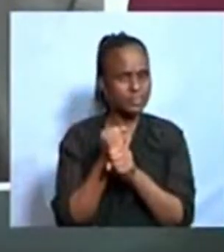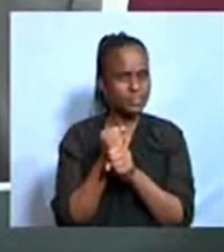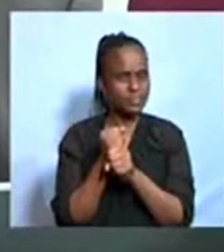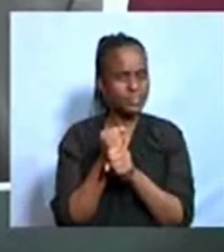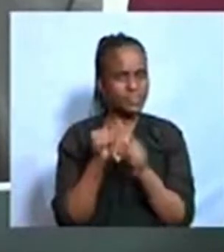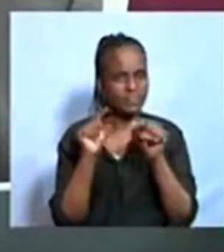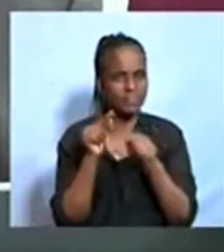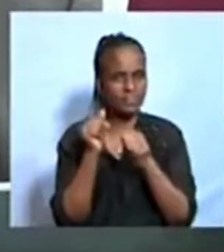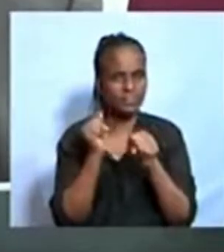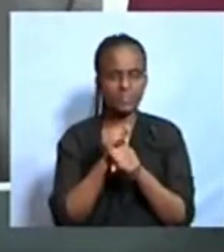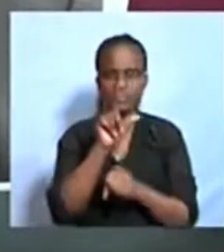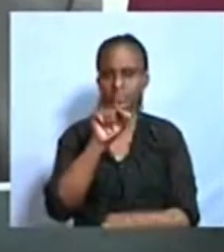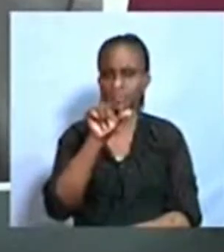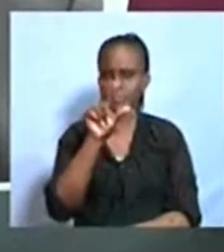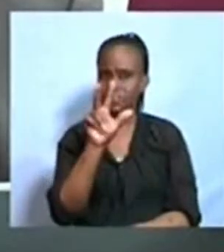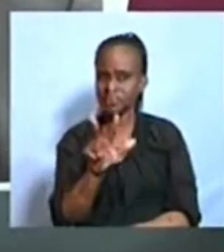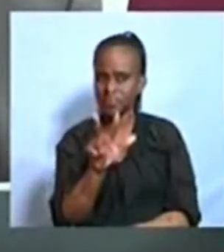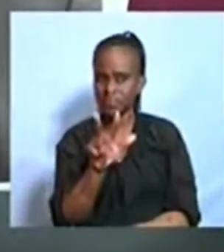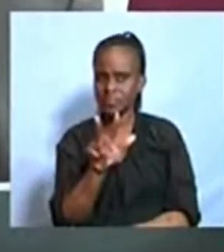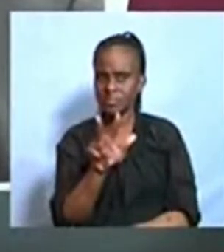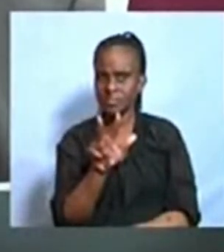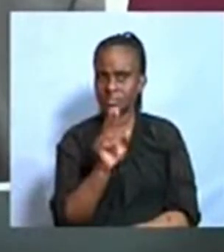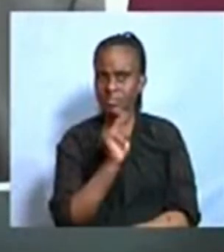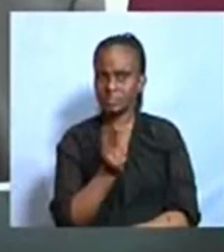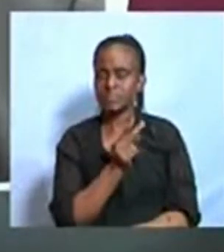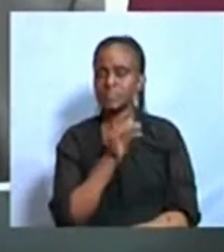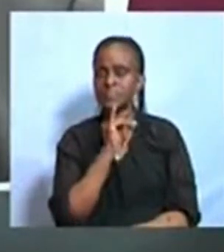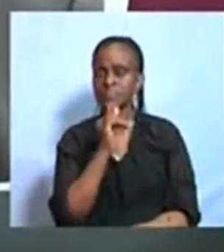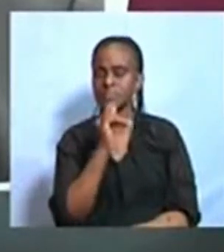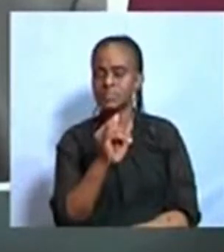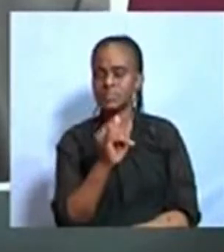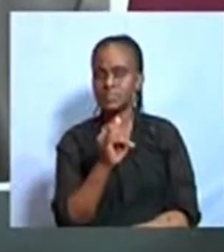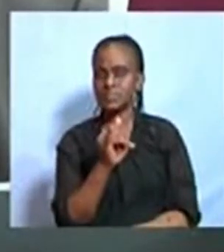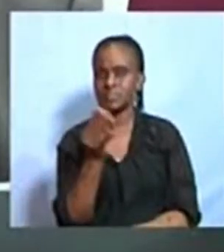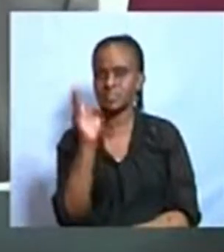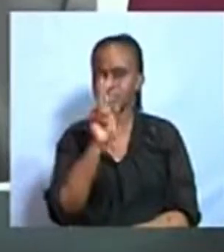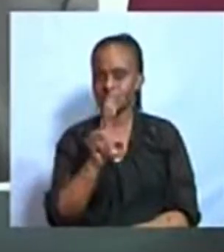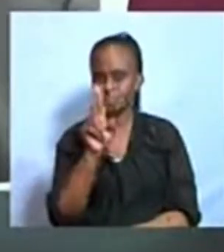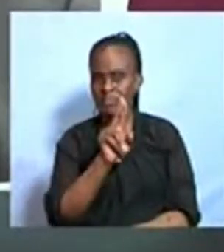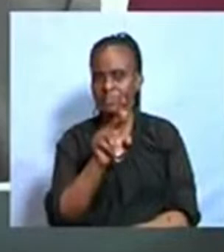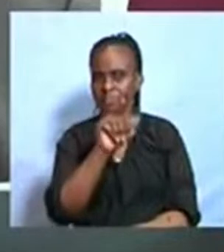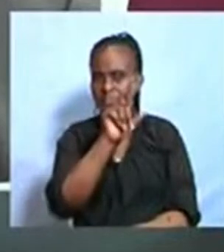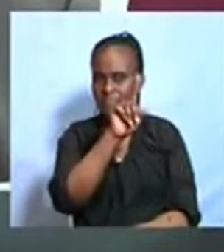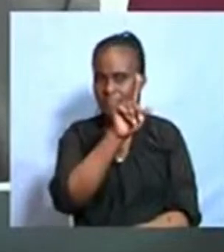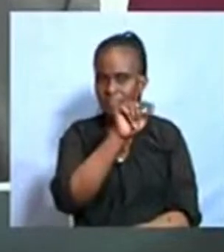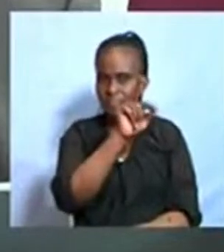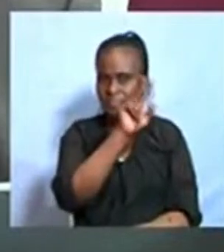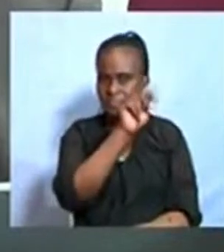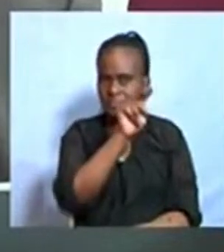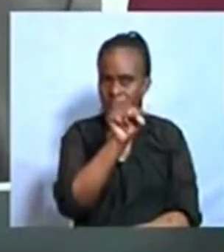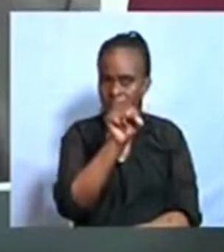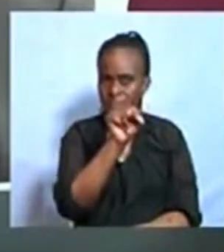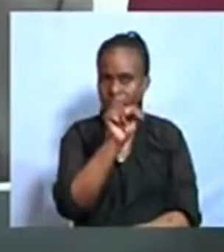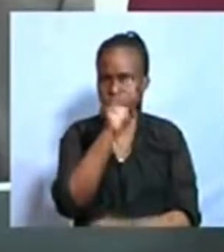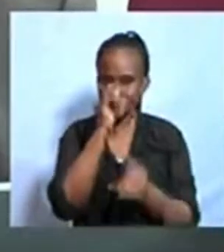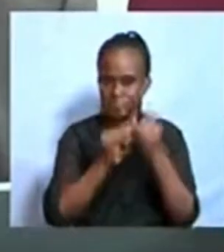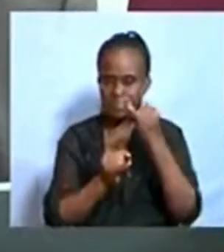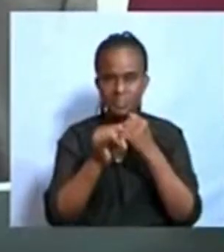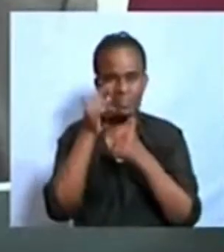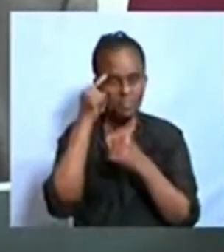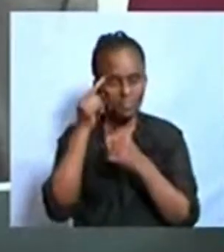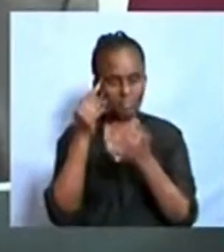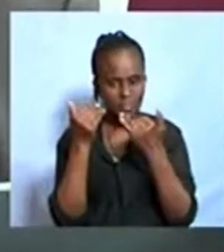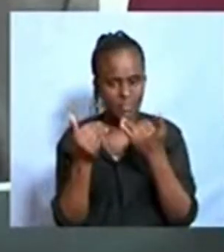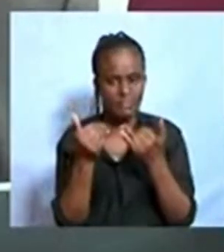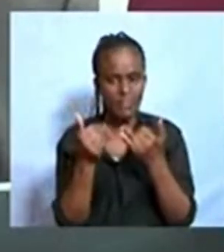this year, 2023. And I think we have not, we didn't spend the one for 2022. We didn't finish the one